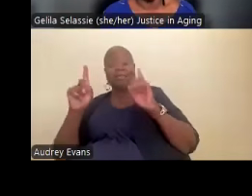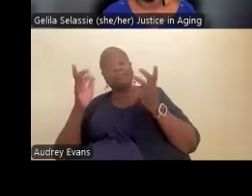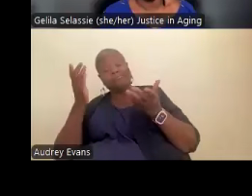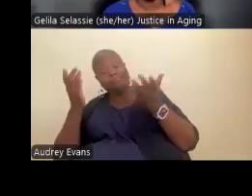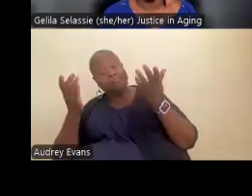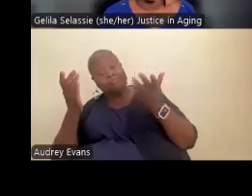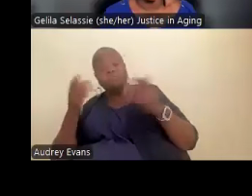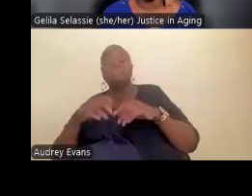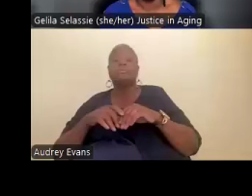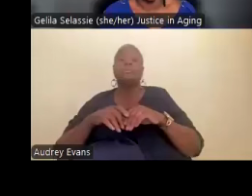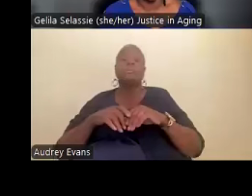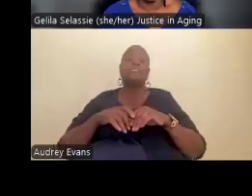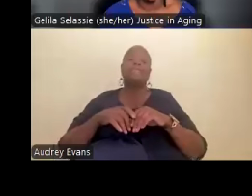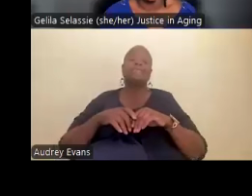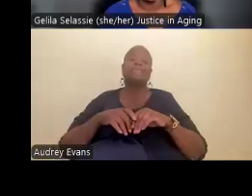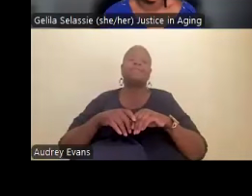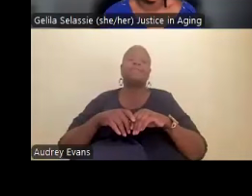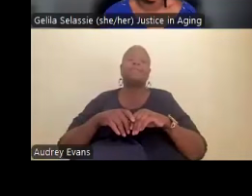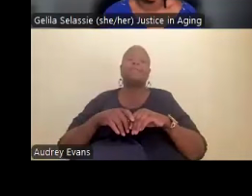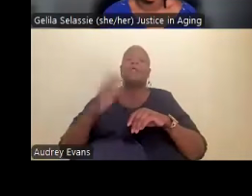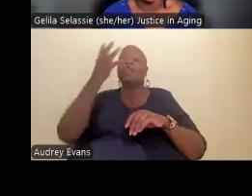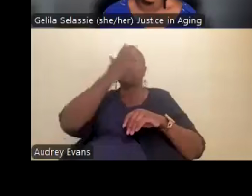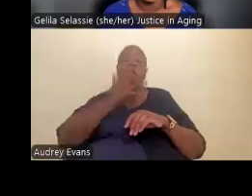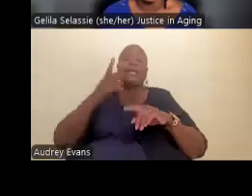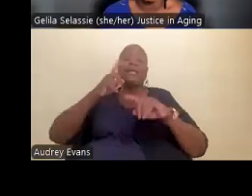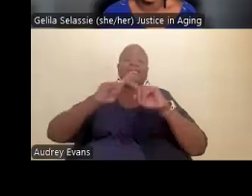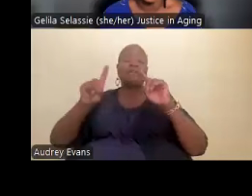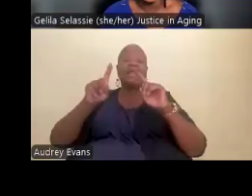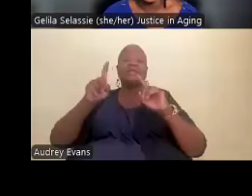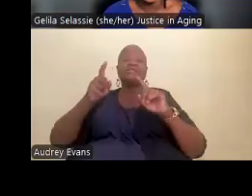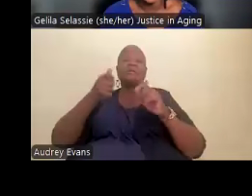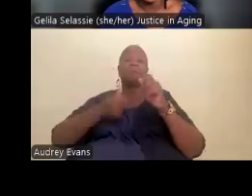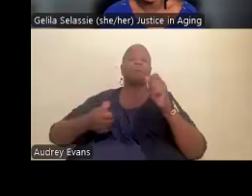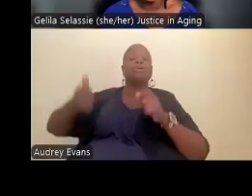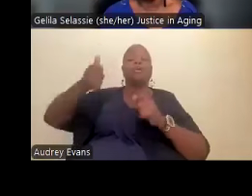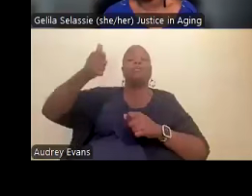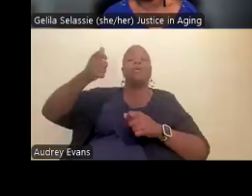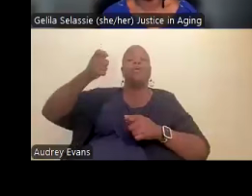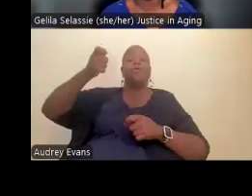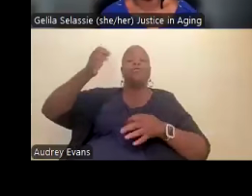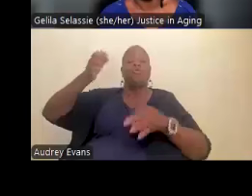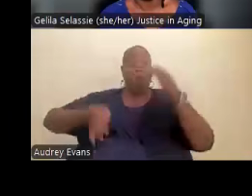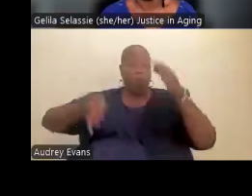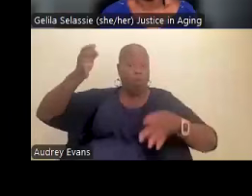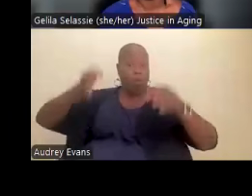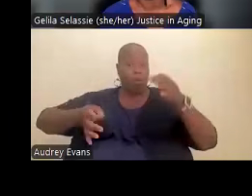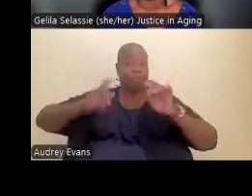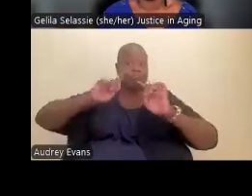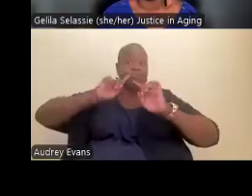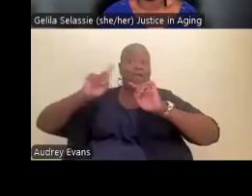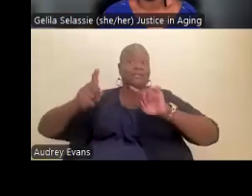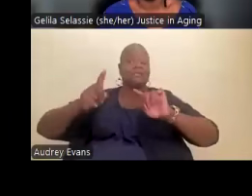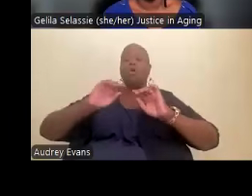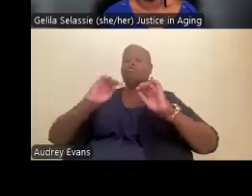on, looking differently at Supreme Court precedents, no changes have been made yet to